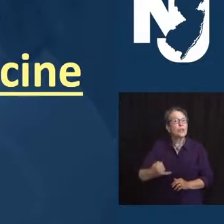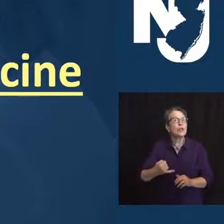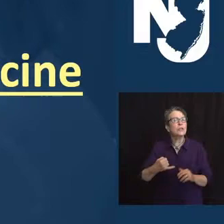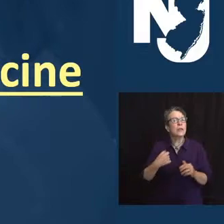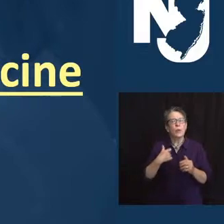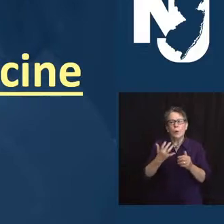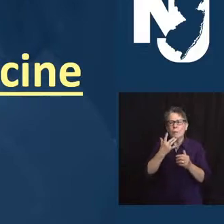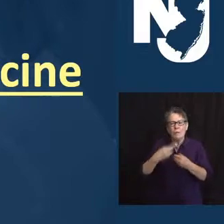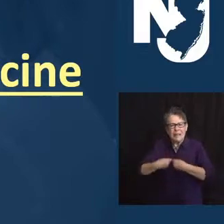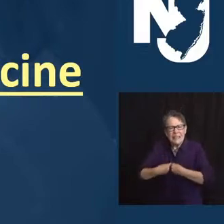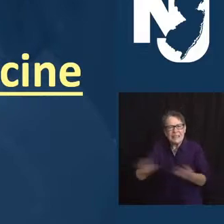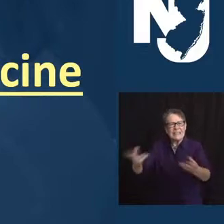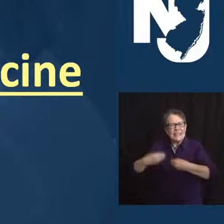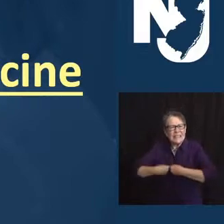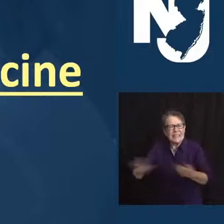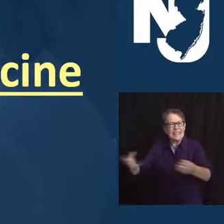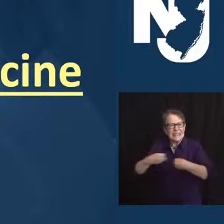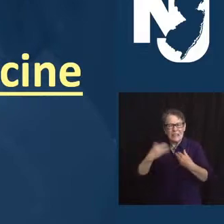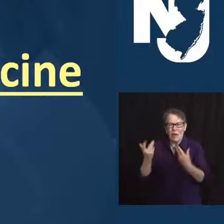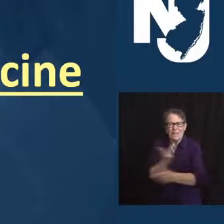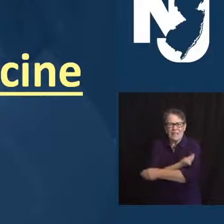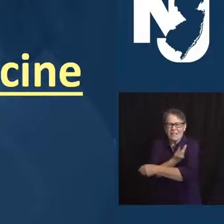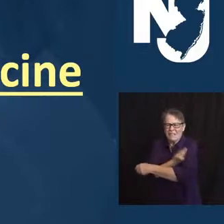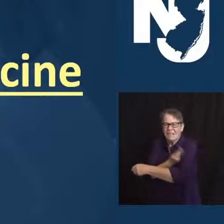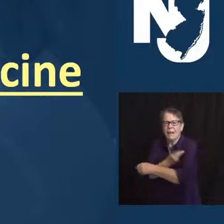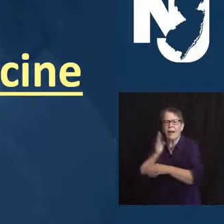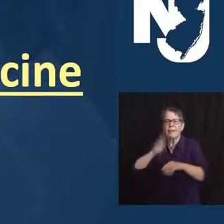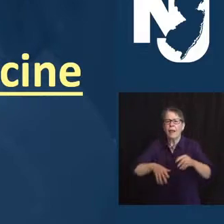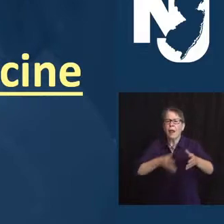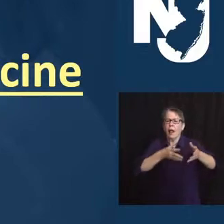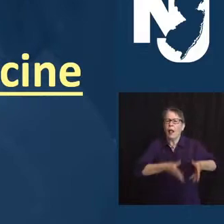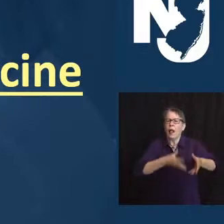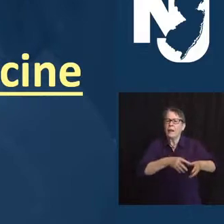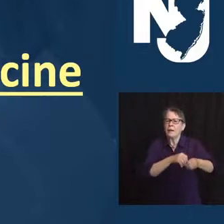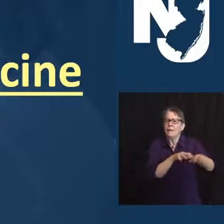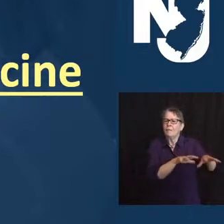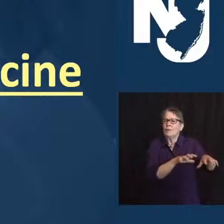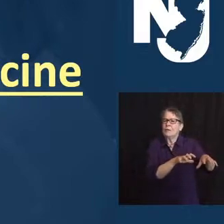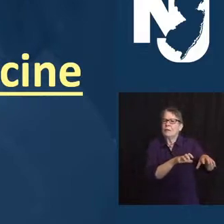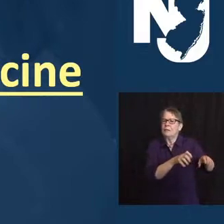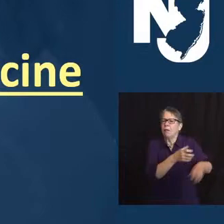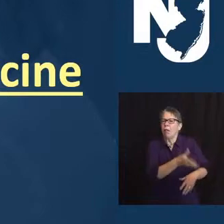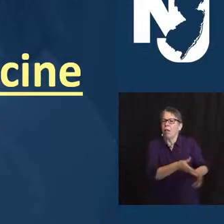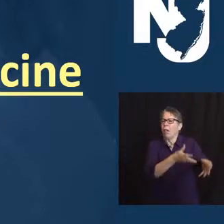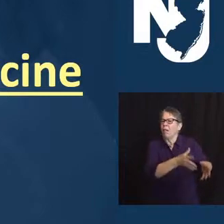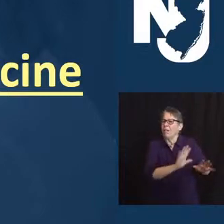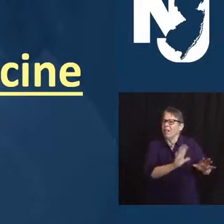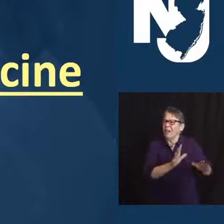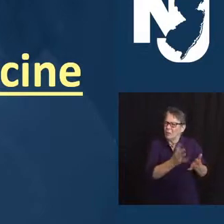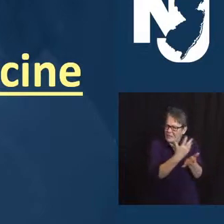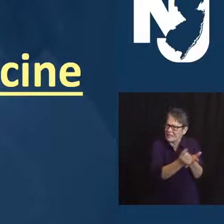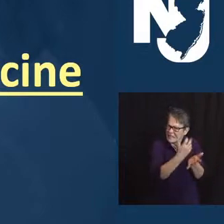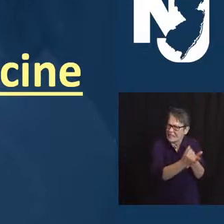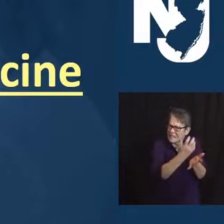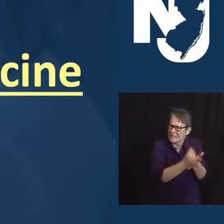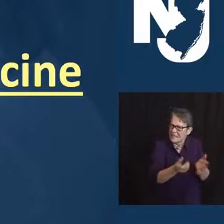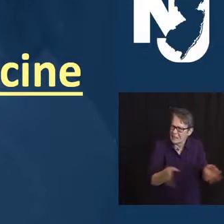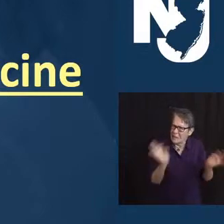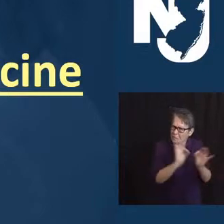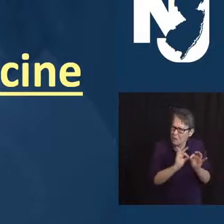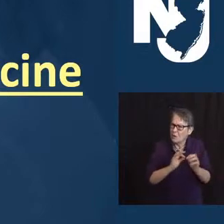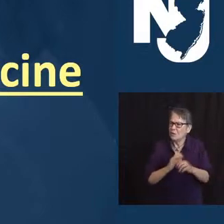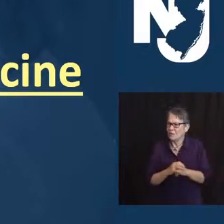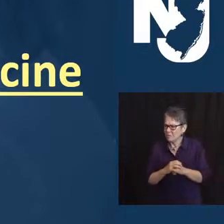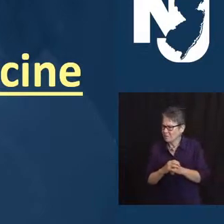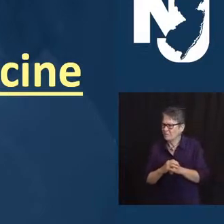of New Jerseyans eager to get vaccinated. I would much rather be where we are with doses getting into arms nearly as fast as they